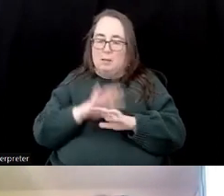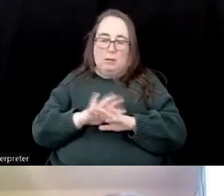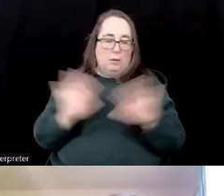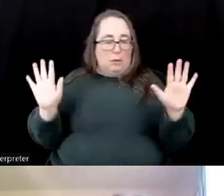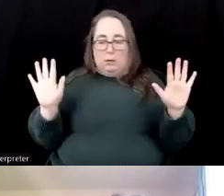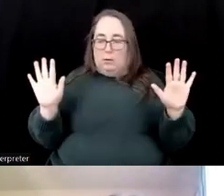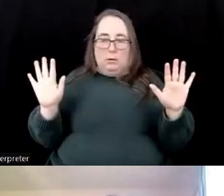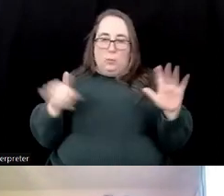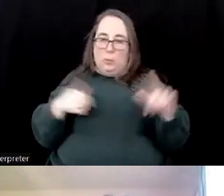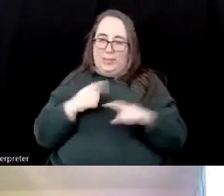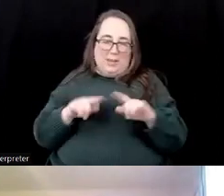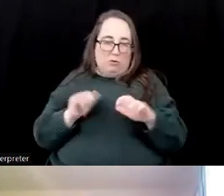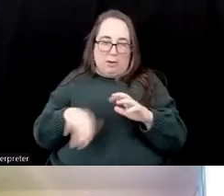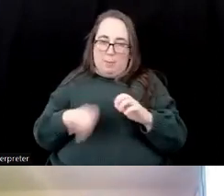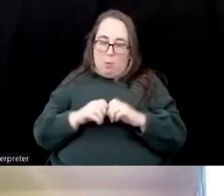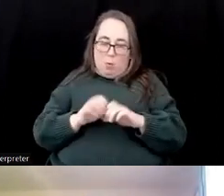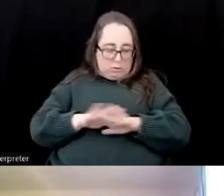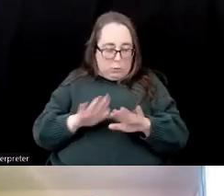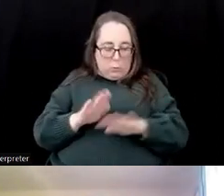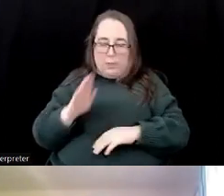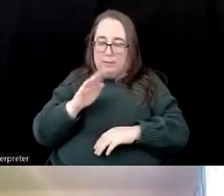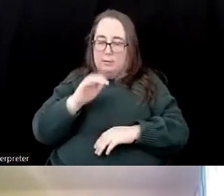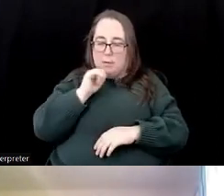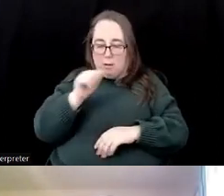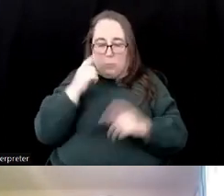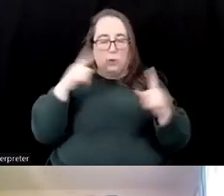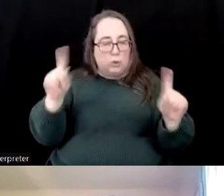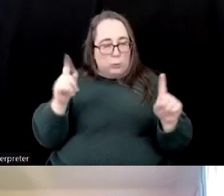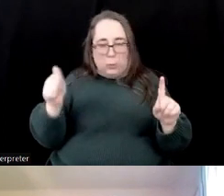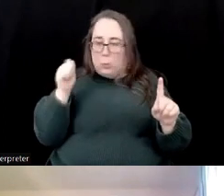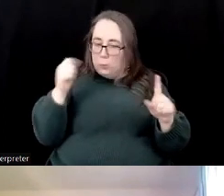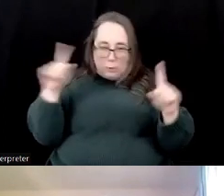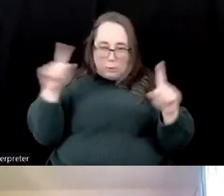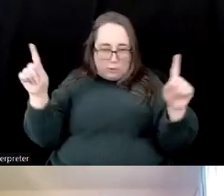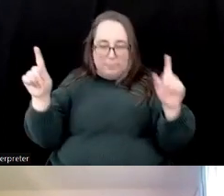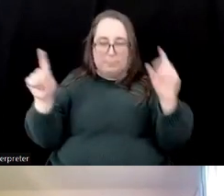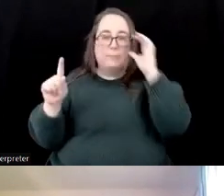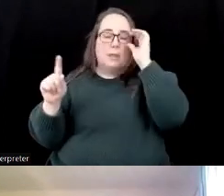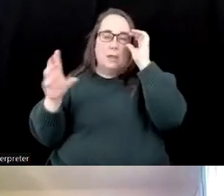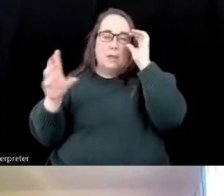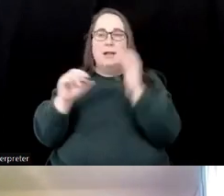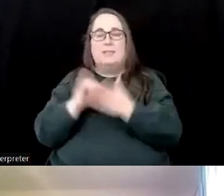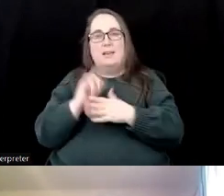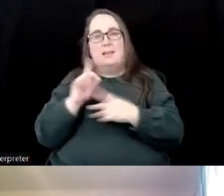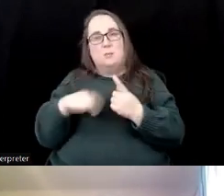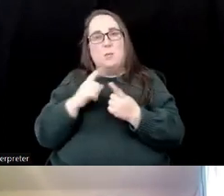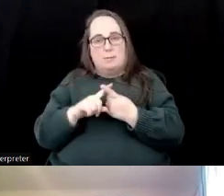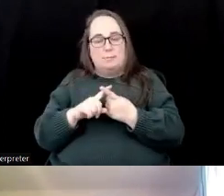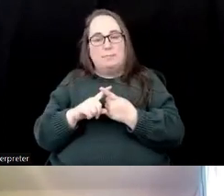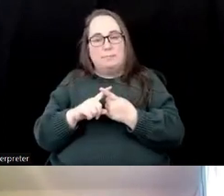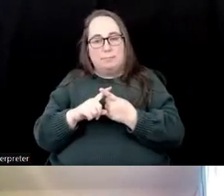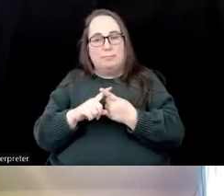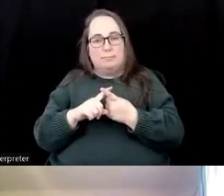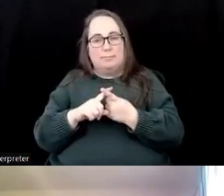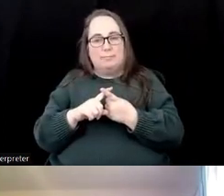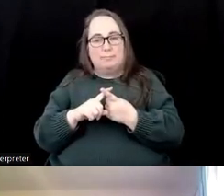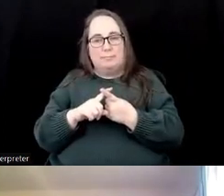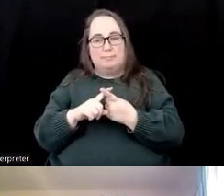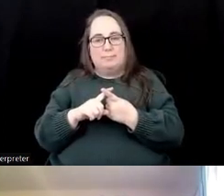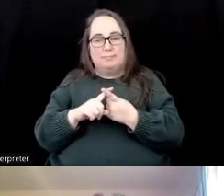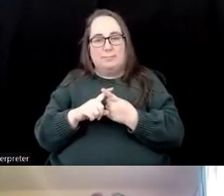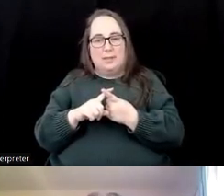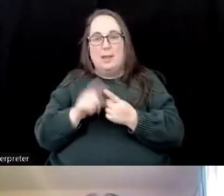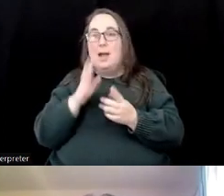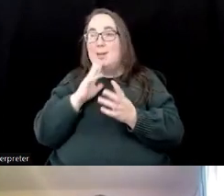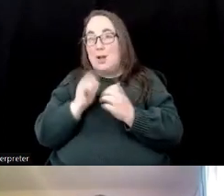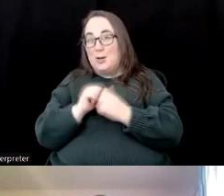we can't do this. It will not work. And that's when I came over to, I talked to